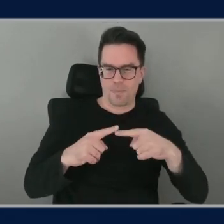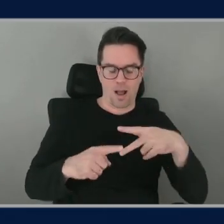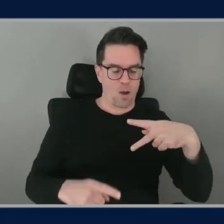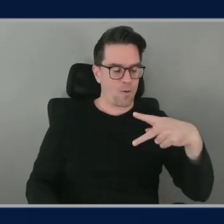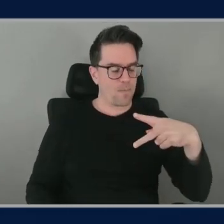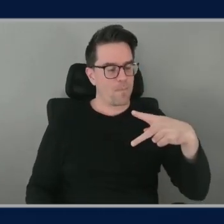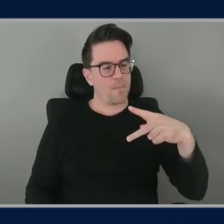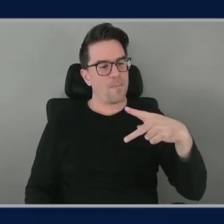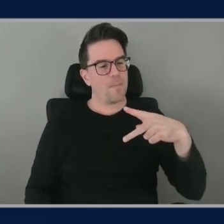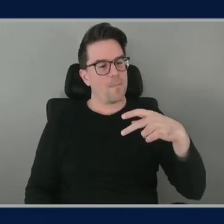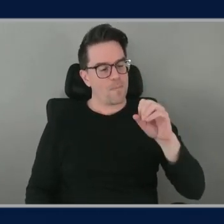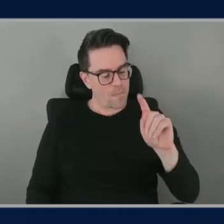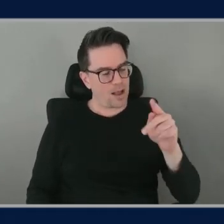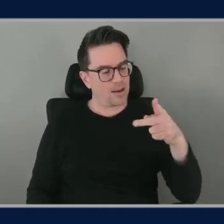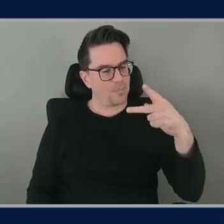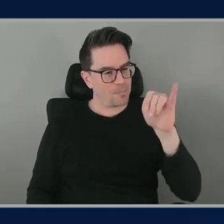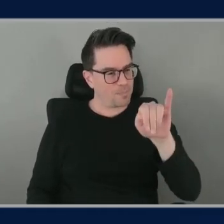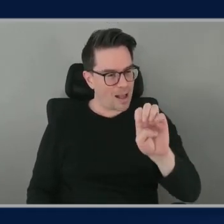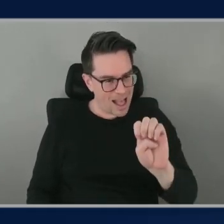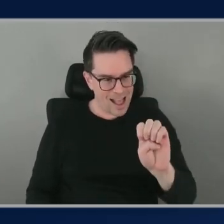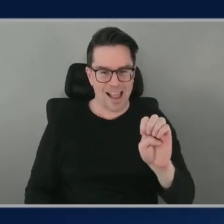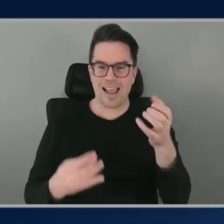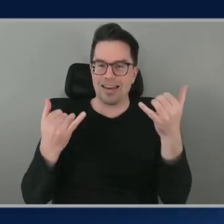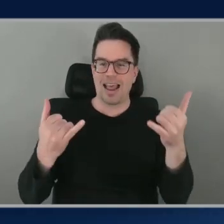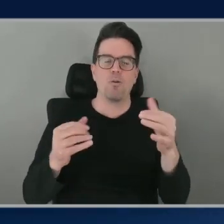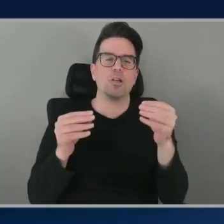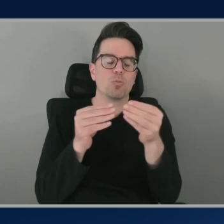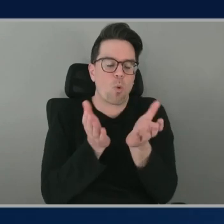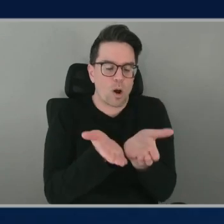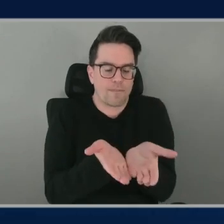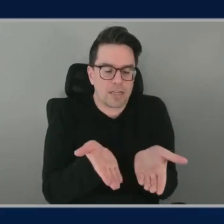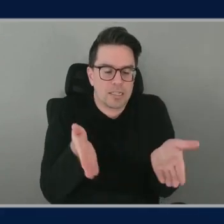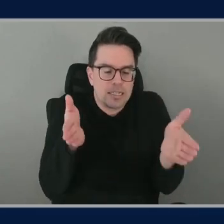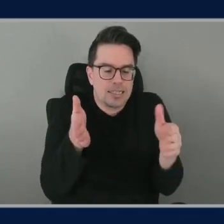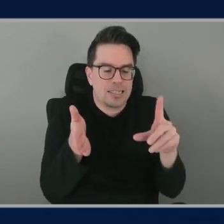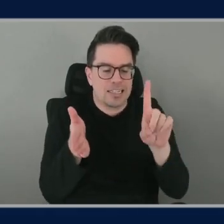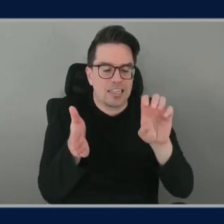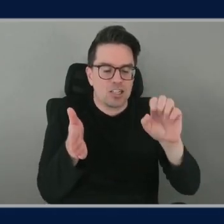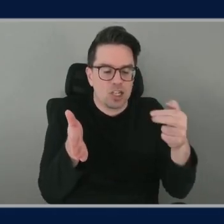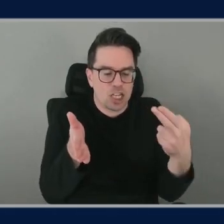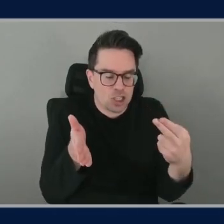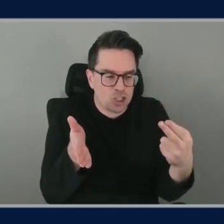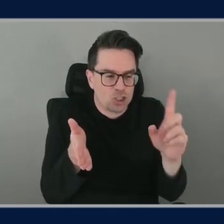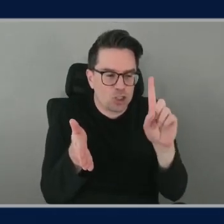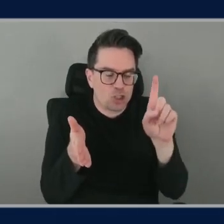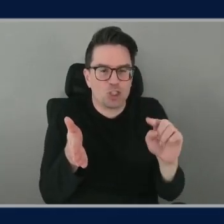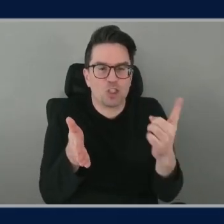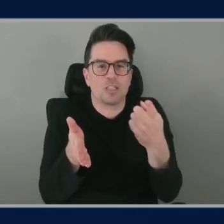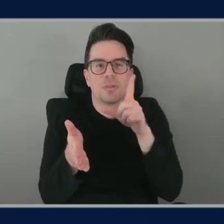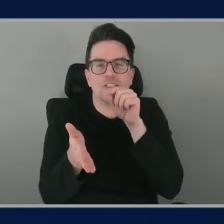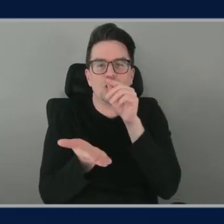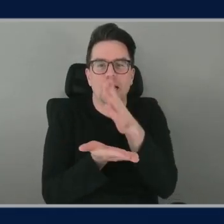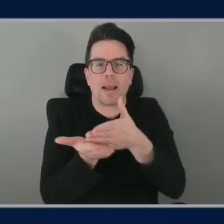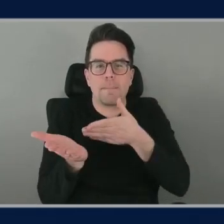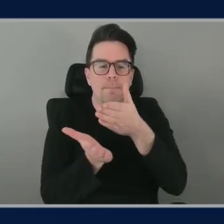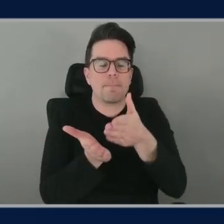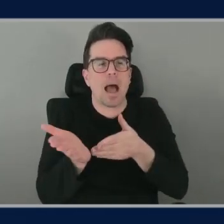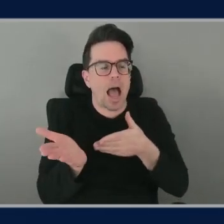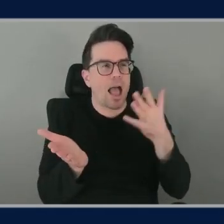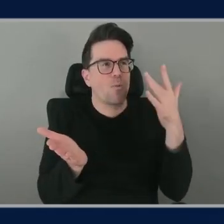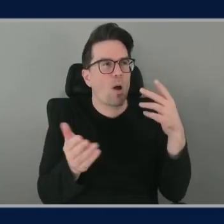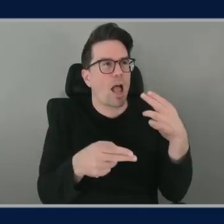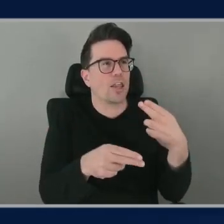know where that came from Okay. because it's more of a dish that it's Yeah. in, but you know, Should just be chicken pie. it's. Yeah. I don't know about that. Exactly. That